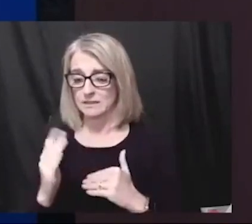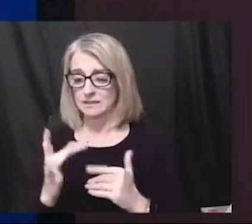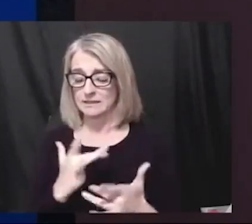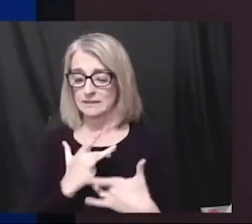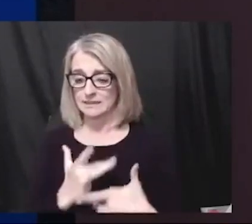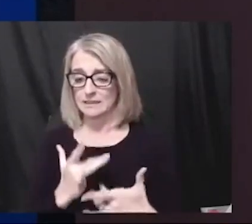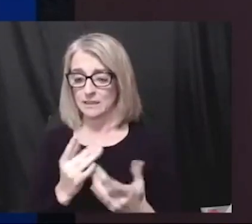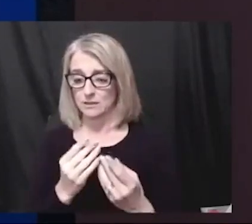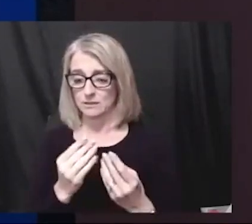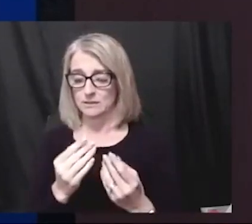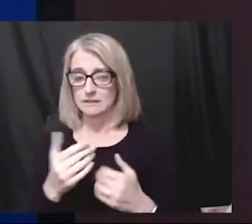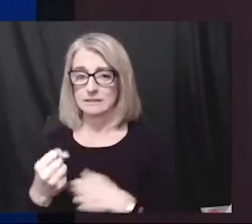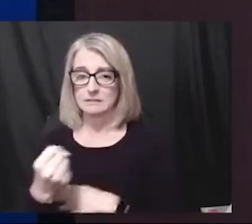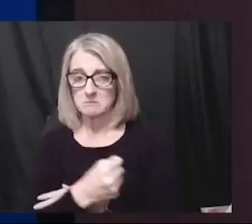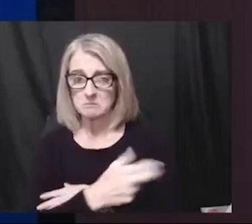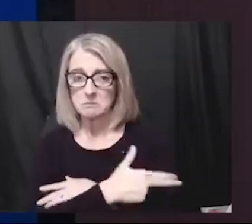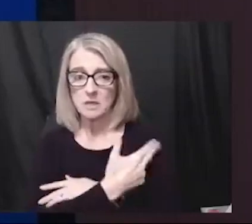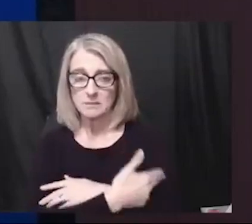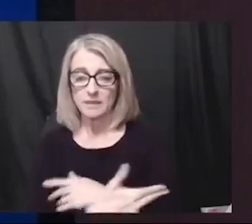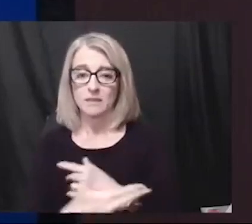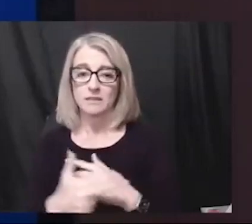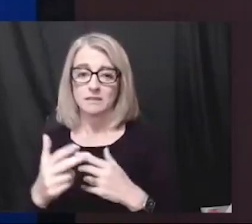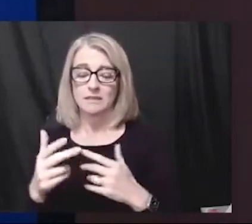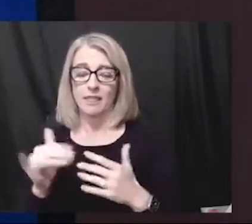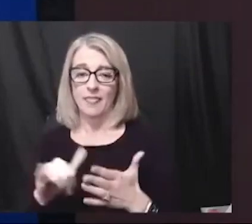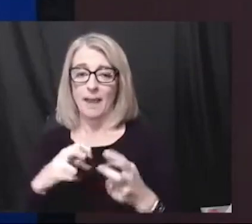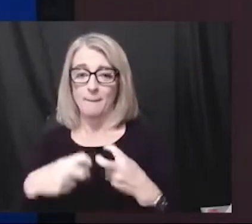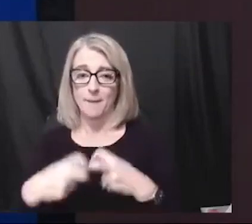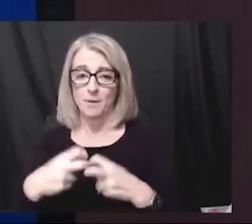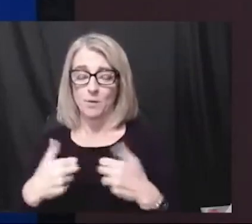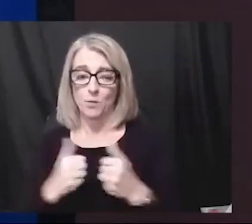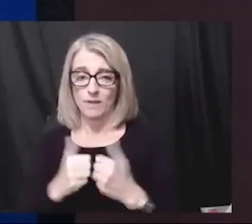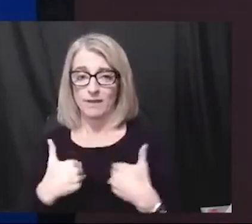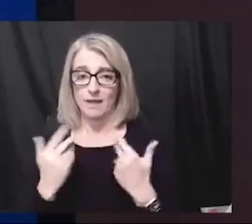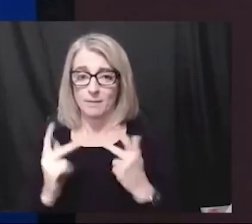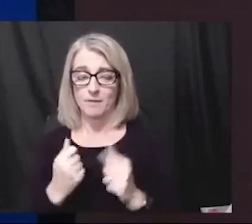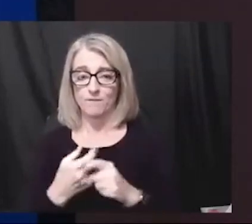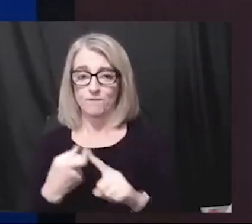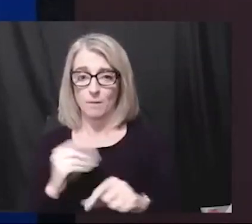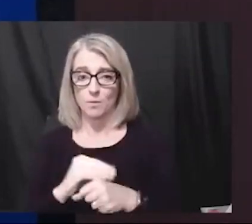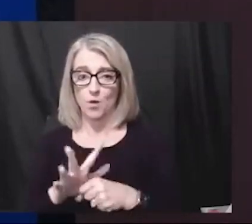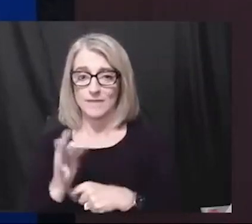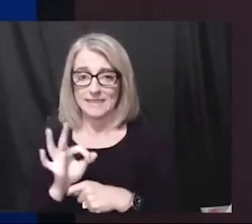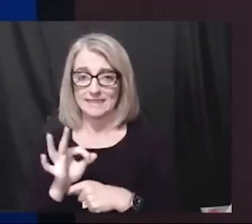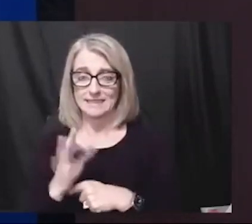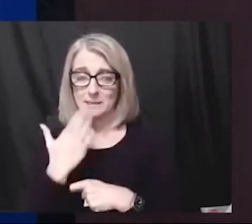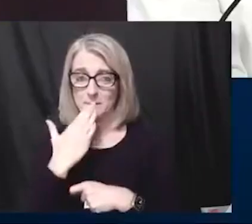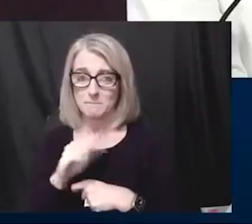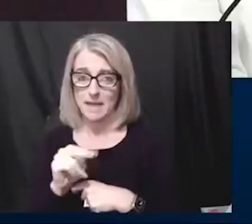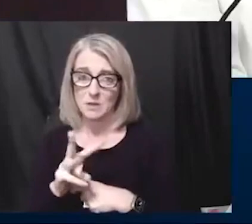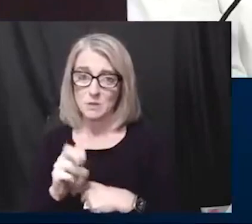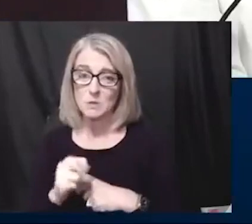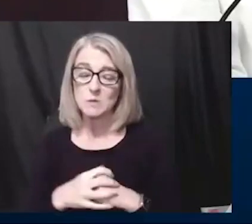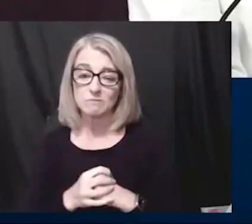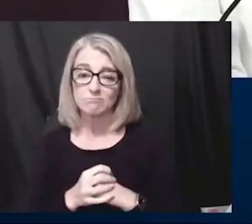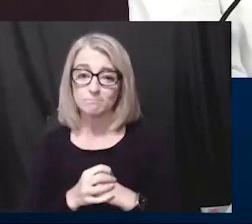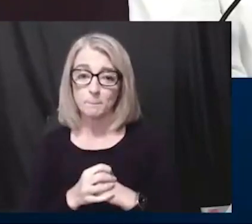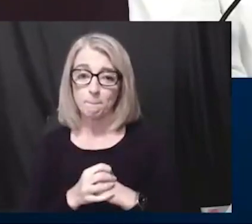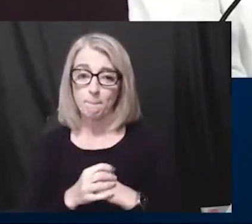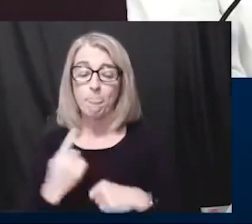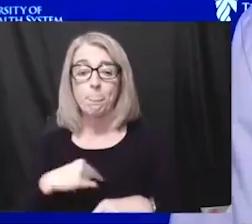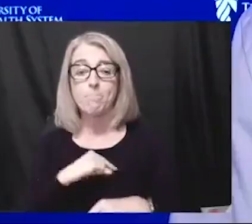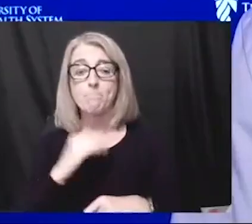that's a really great question. And we've seen this around the world, and I'm not sure everybody fully understands it, why there appears to